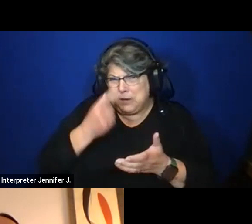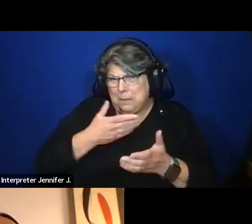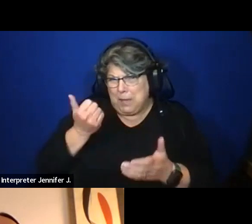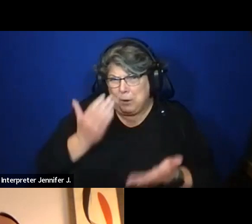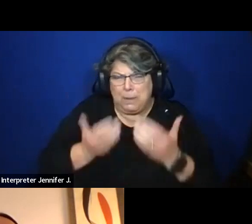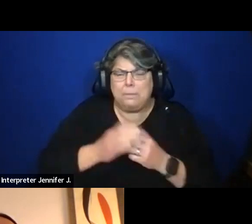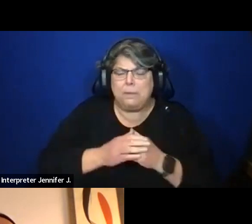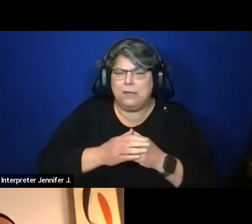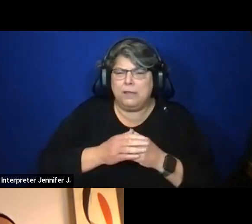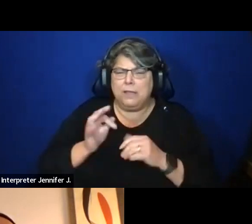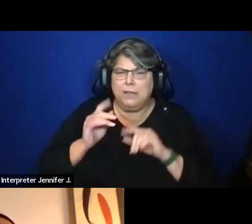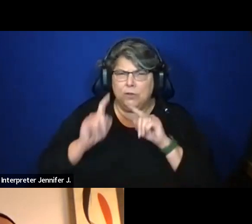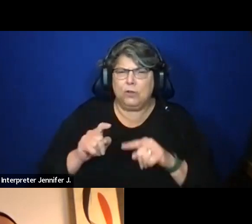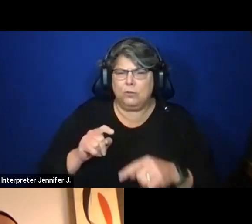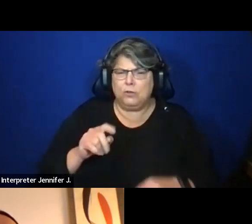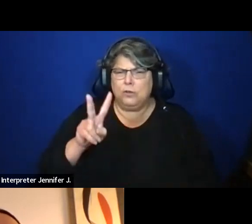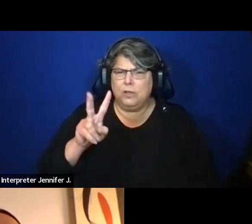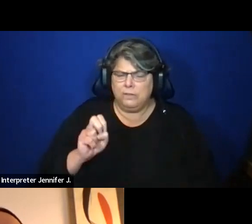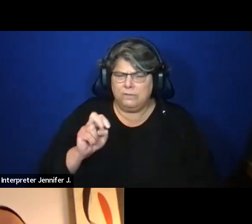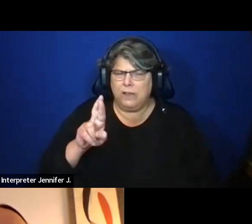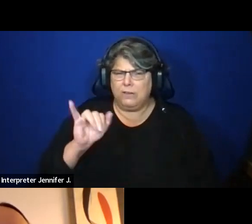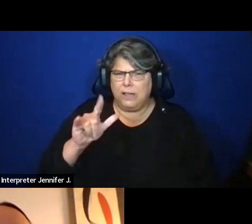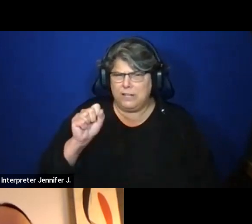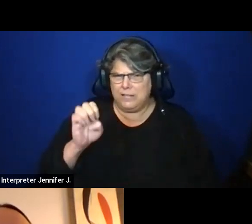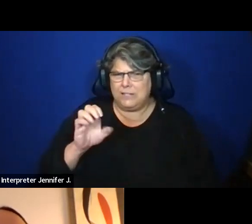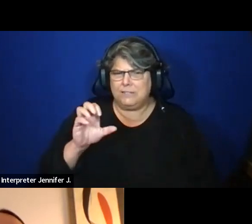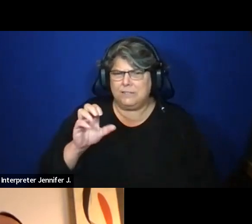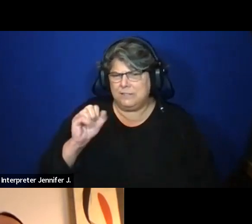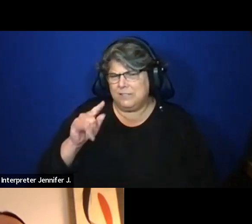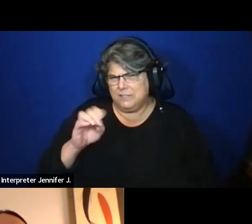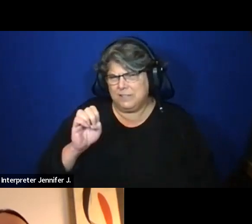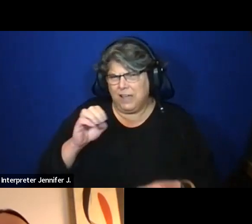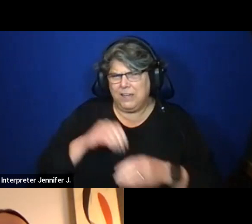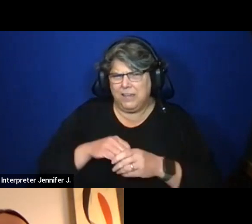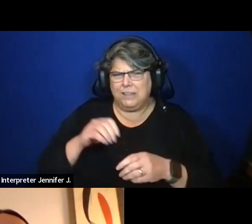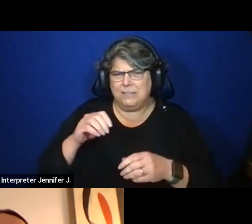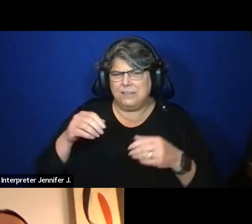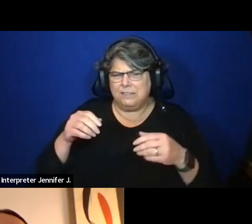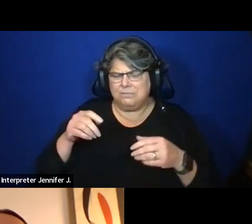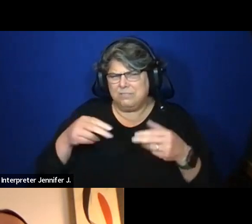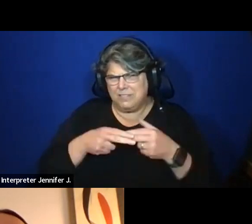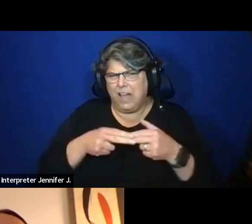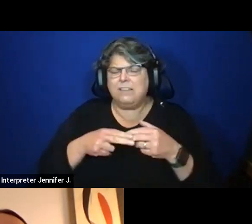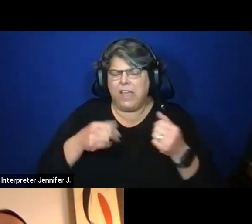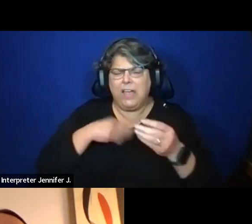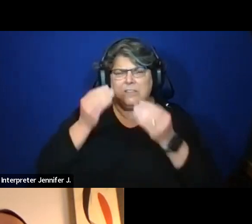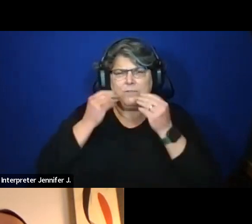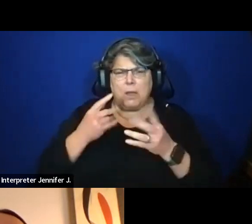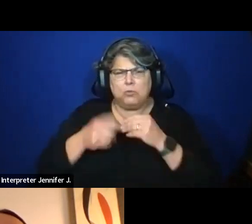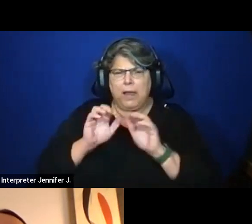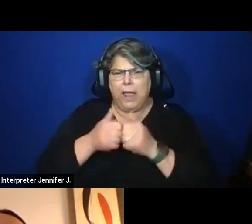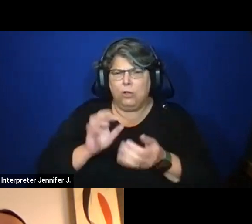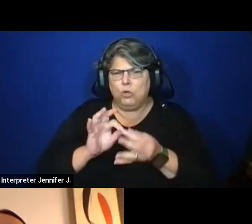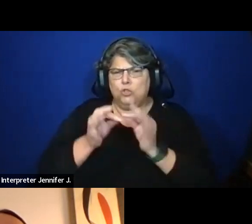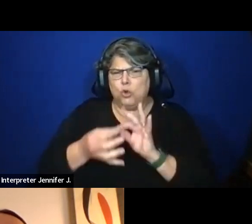If you go to the Verily site that's linked to in the slides, they also have some information on there about how to